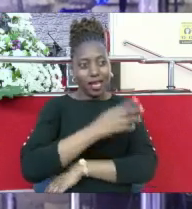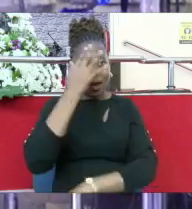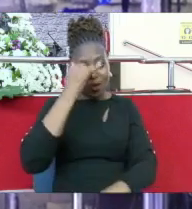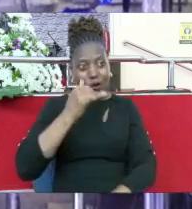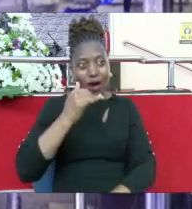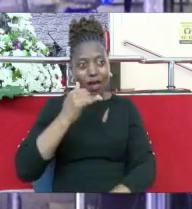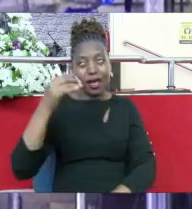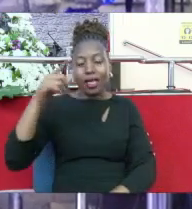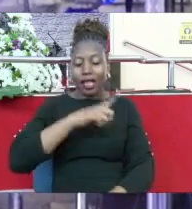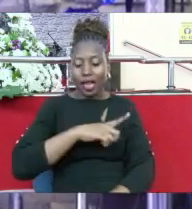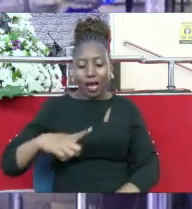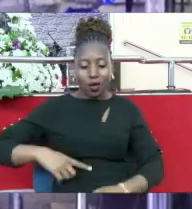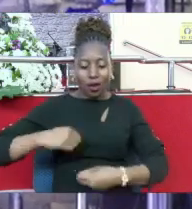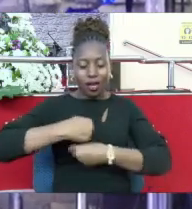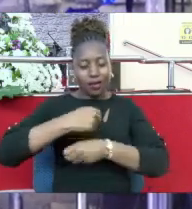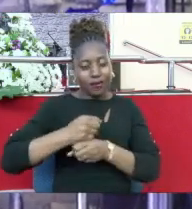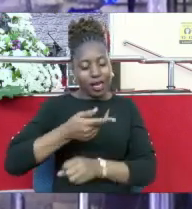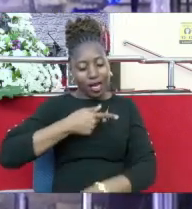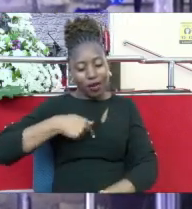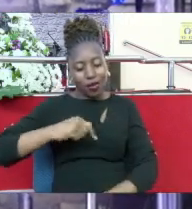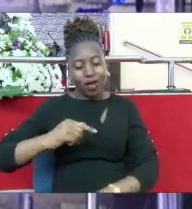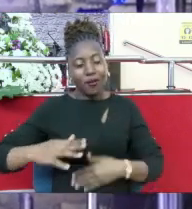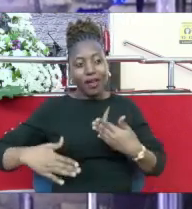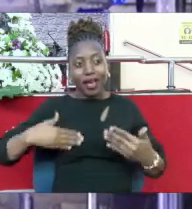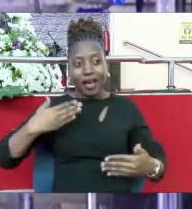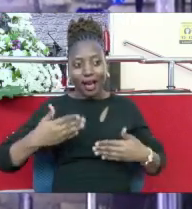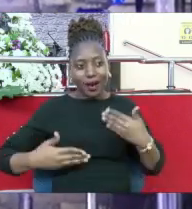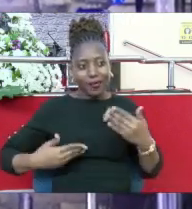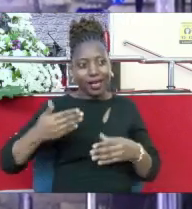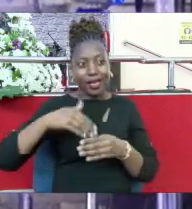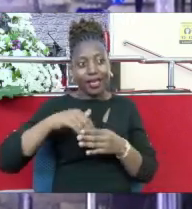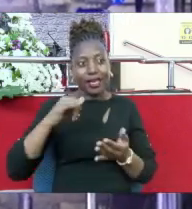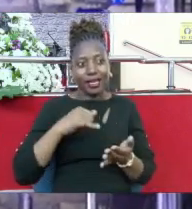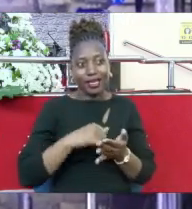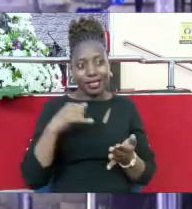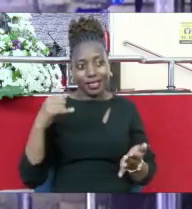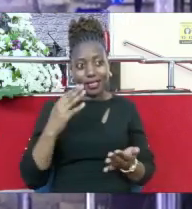rejoice and be glad in it. Siku ambayo Mungu ametenda.